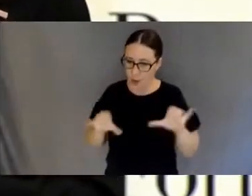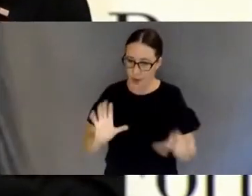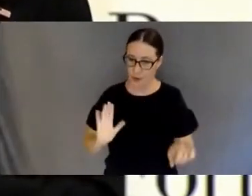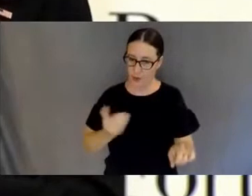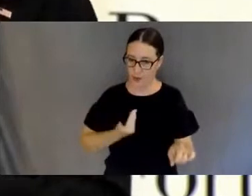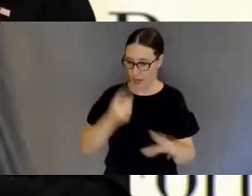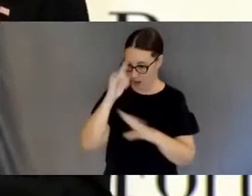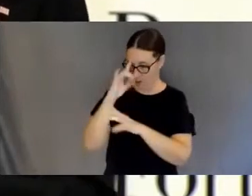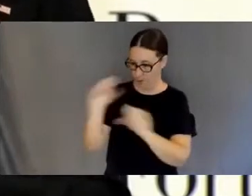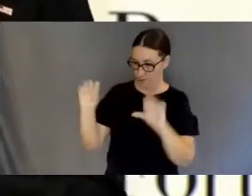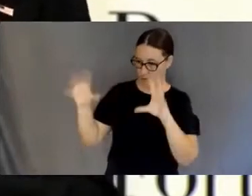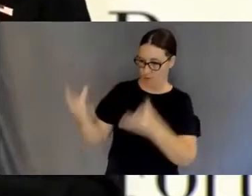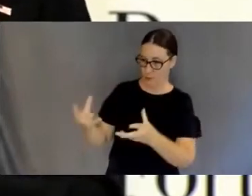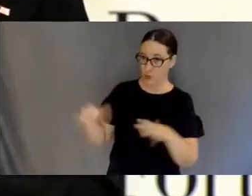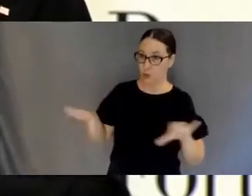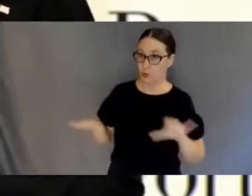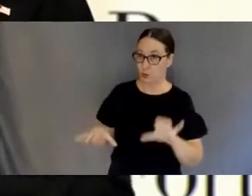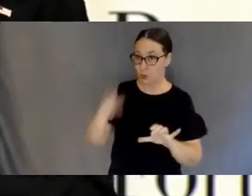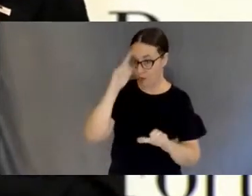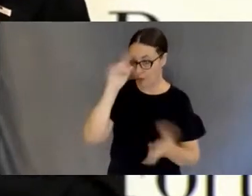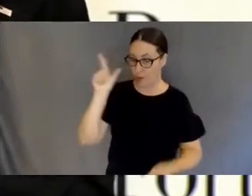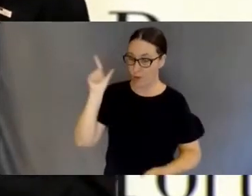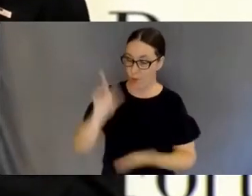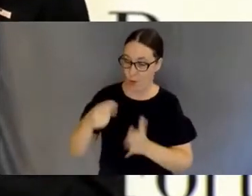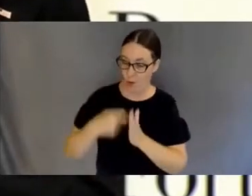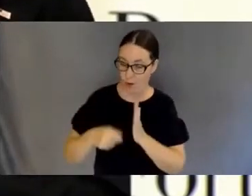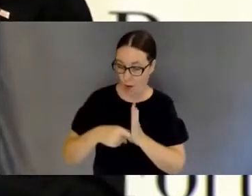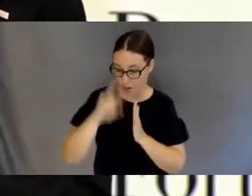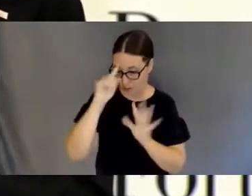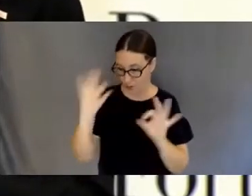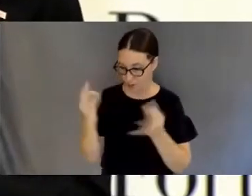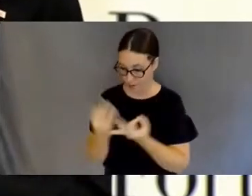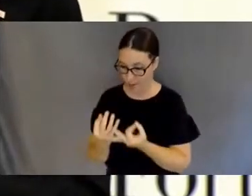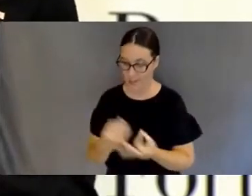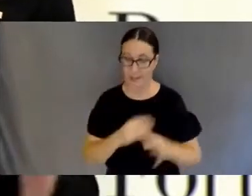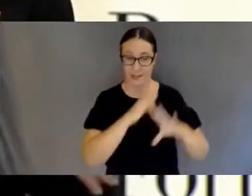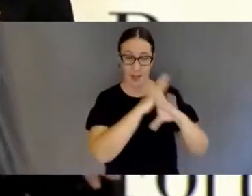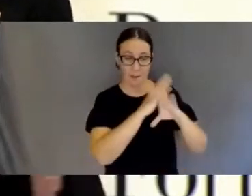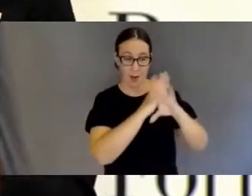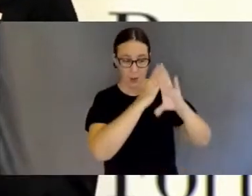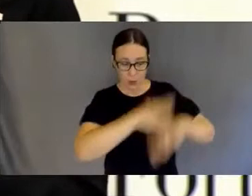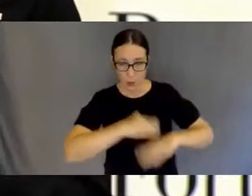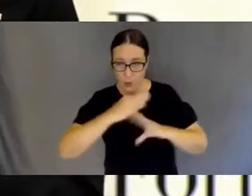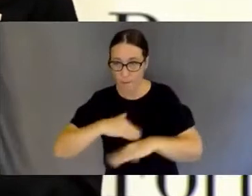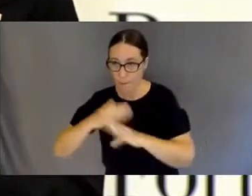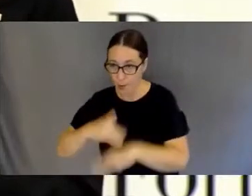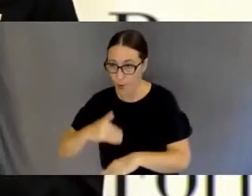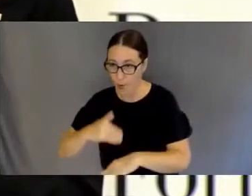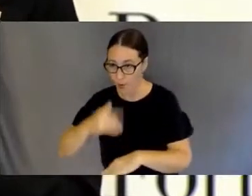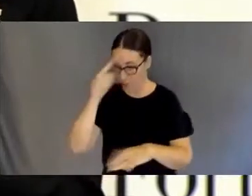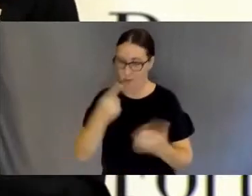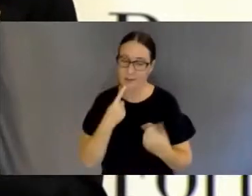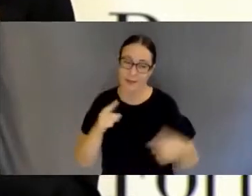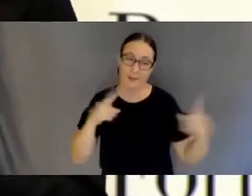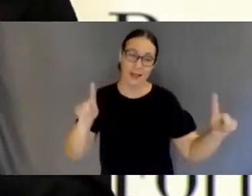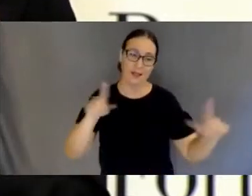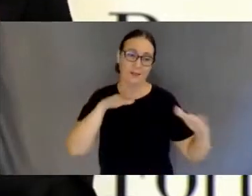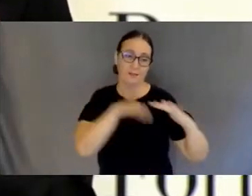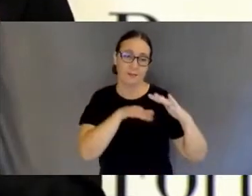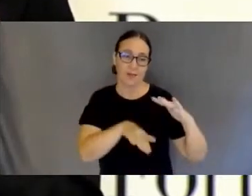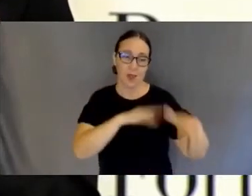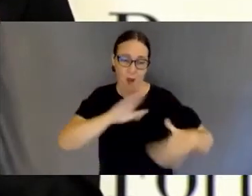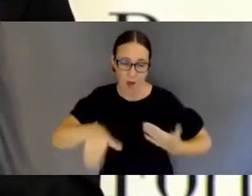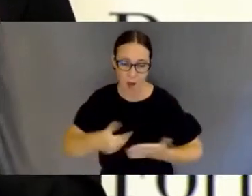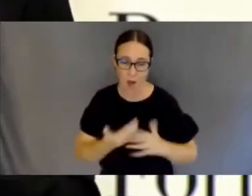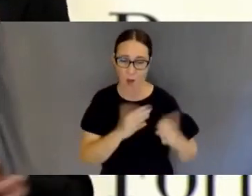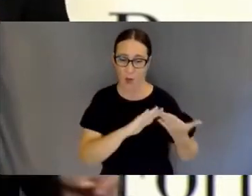is taking to lower costs for families and to remove barriers to success within all communities. As but